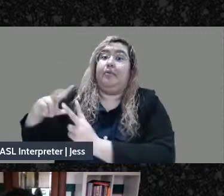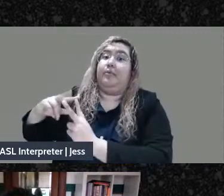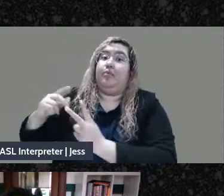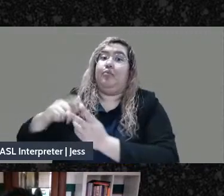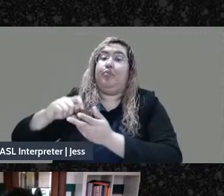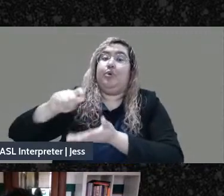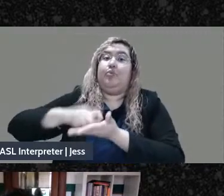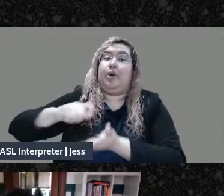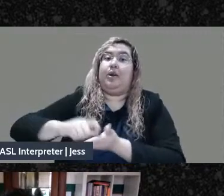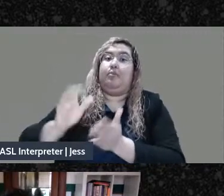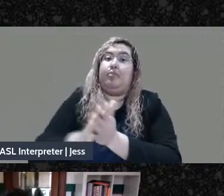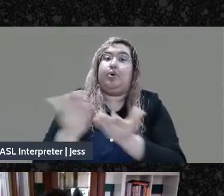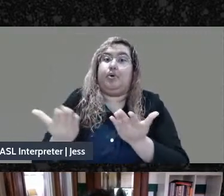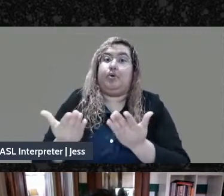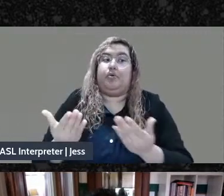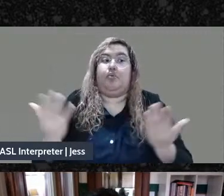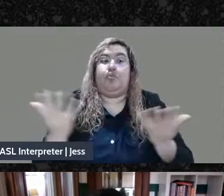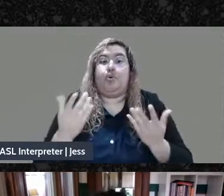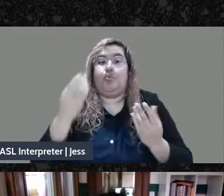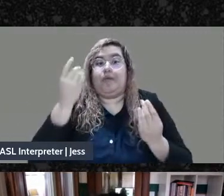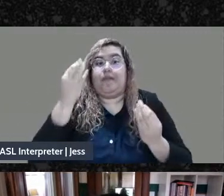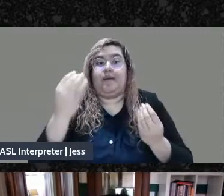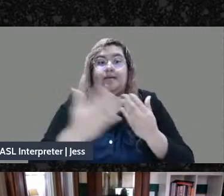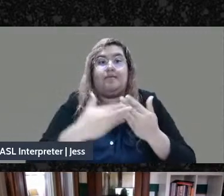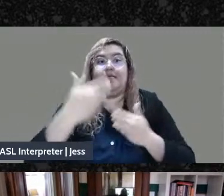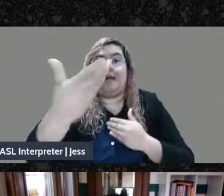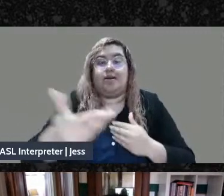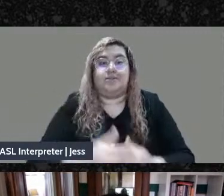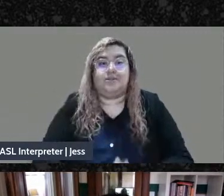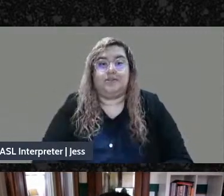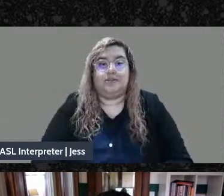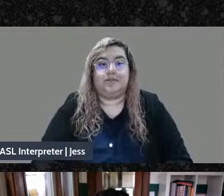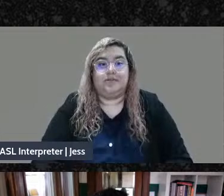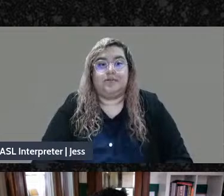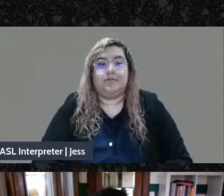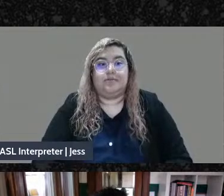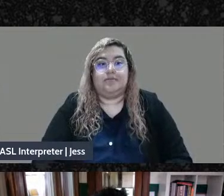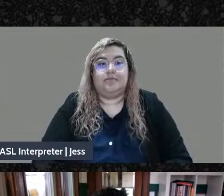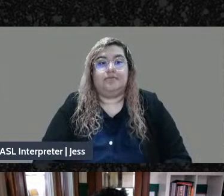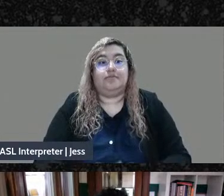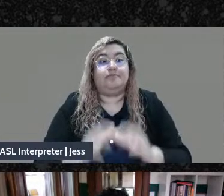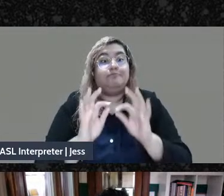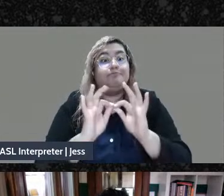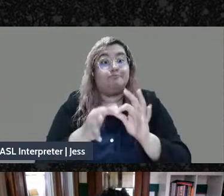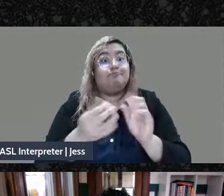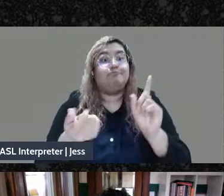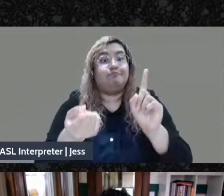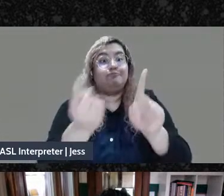what are we thinking is next? And I think one thing that really stood out to me